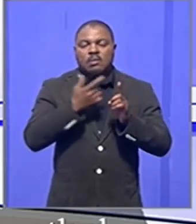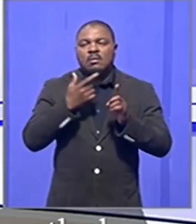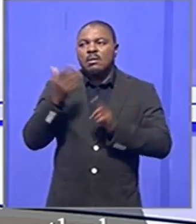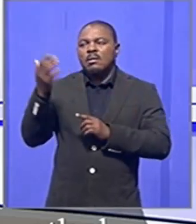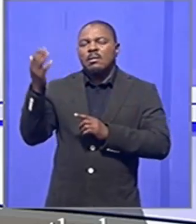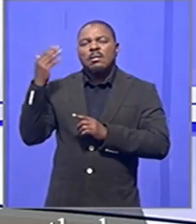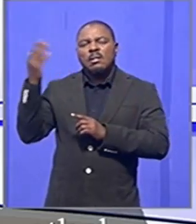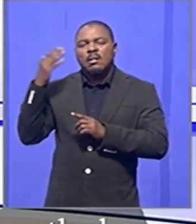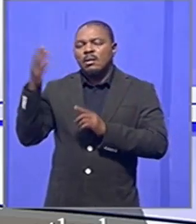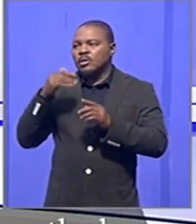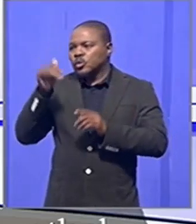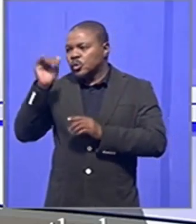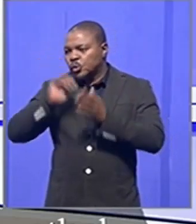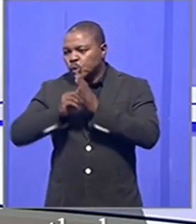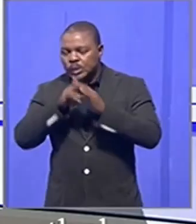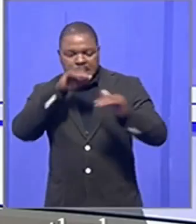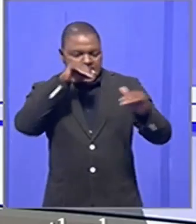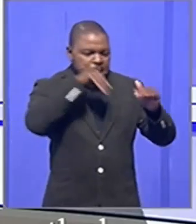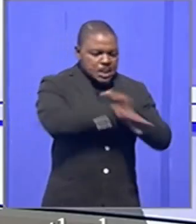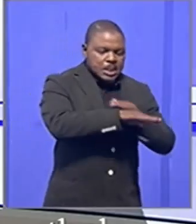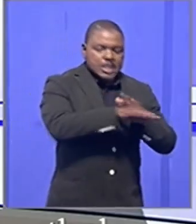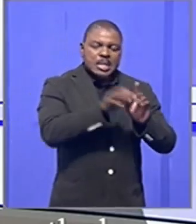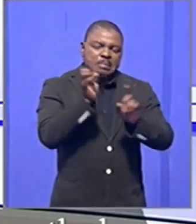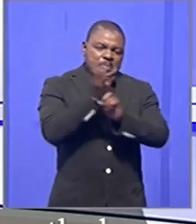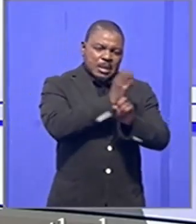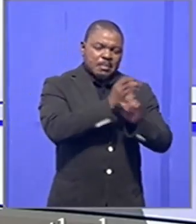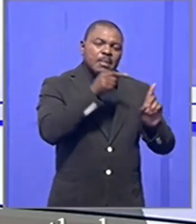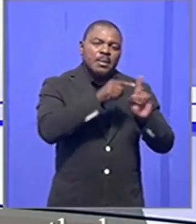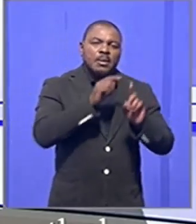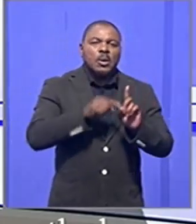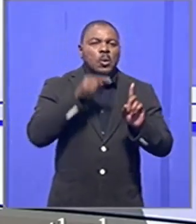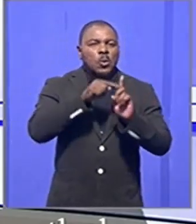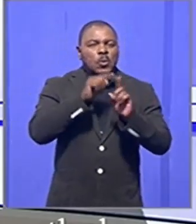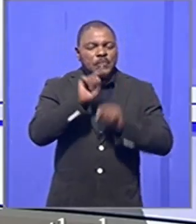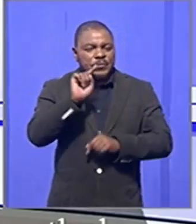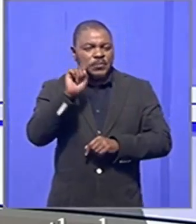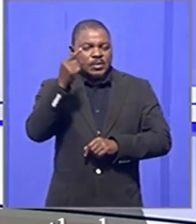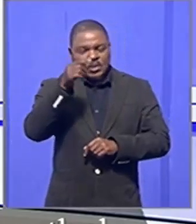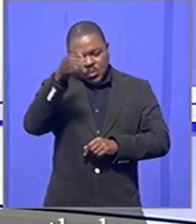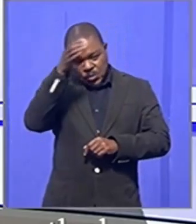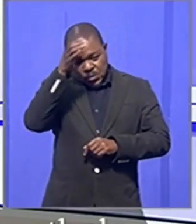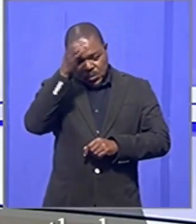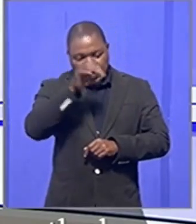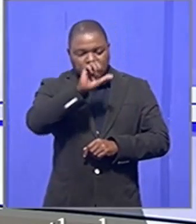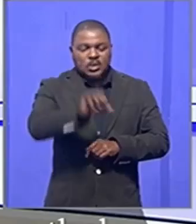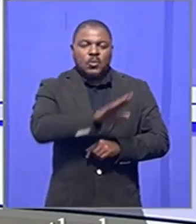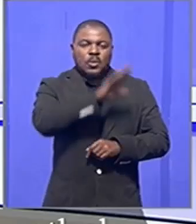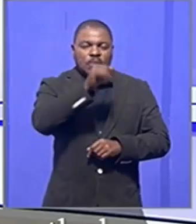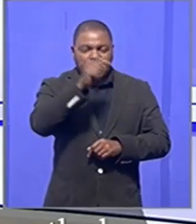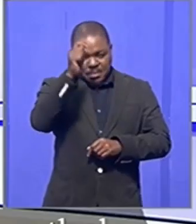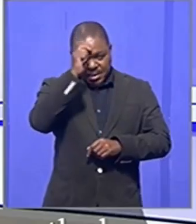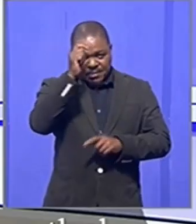ya Hlakola. Chabalala ebile mohlahli wa mathomo wa Afrika Borwa sehlopheng sa